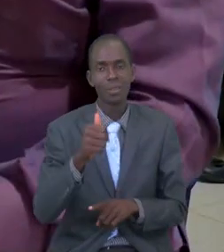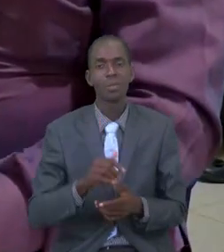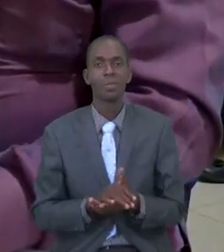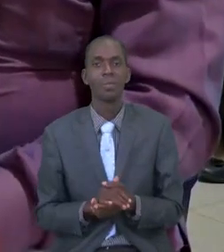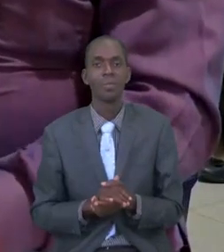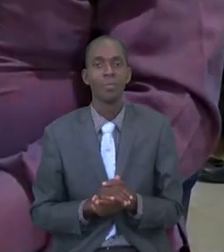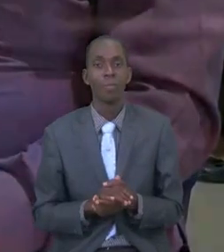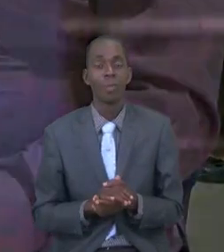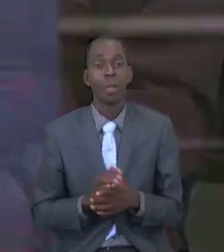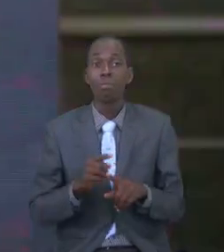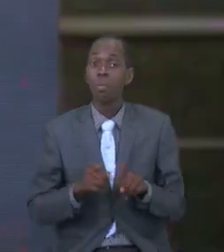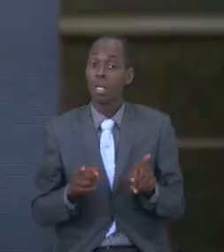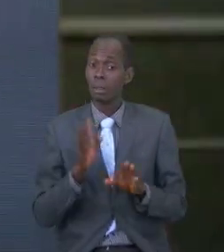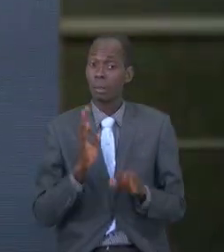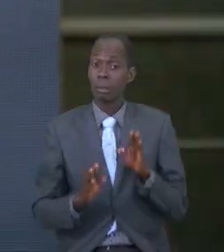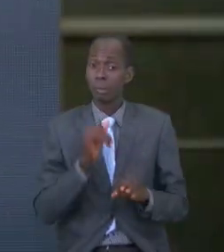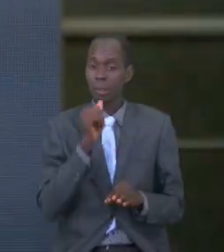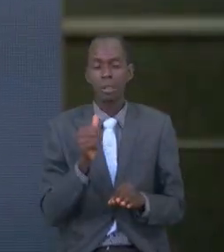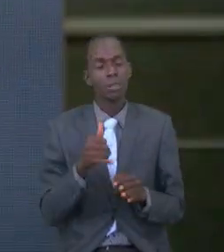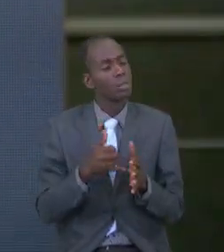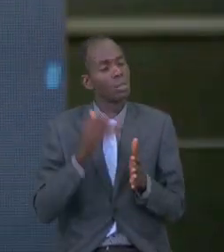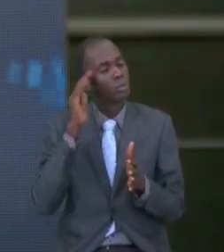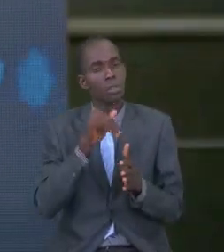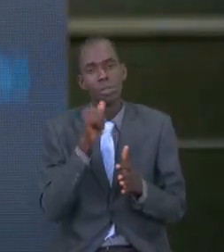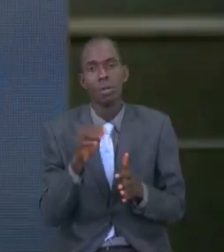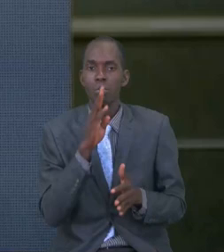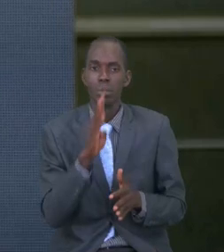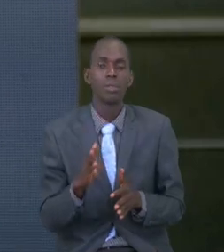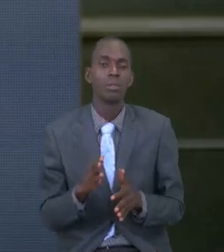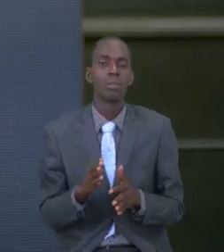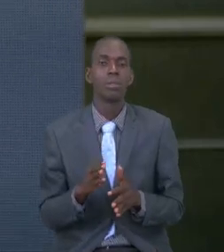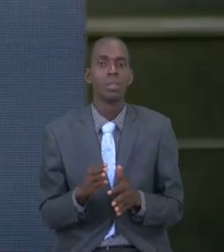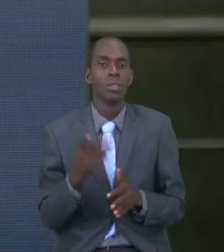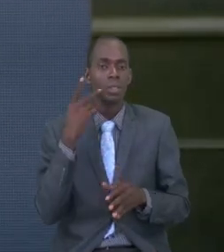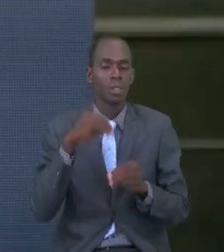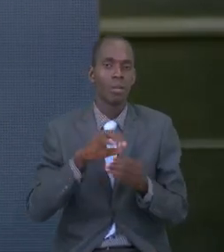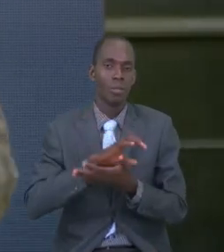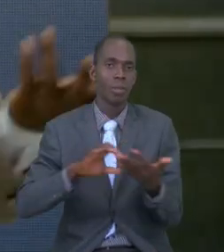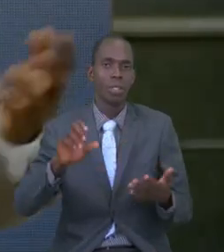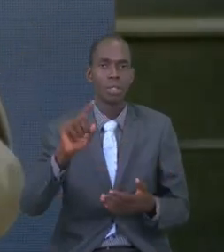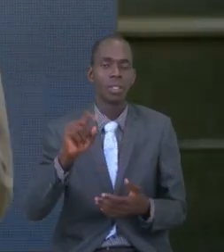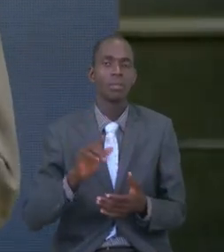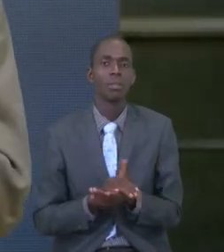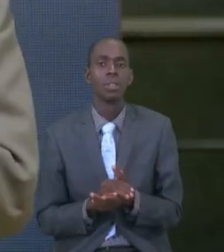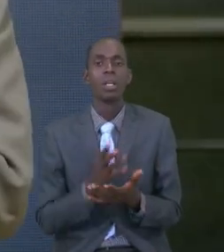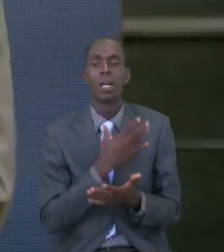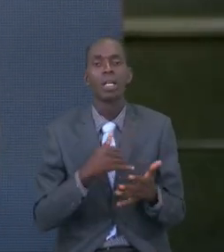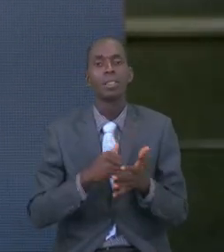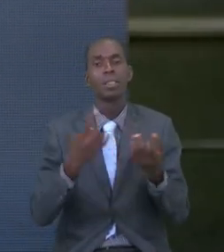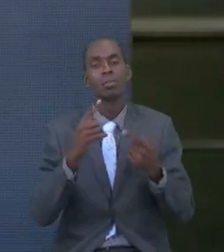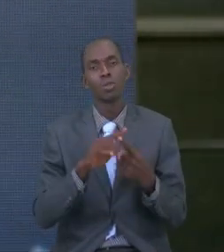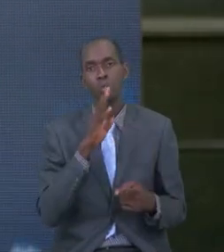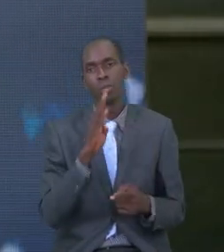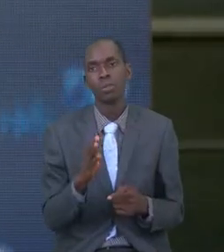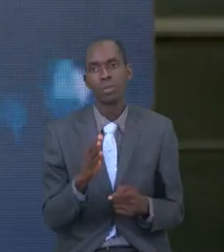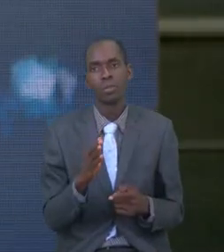But if not, it shall not be so. Look at verse 11. In verse 11, and it came to pass,